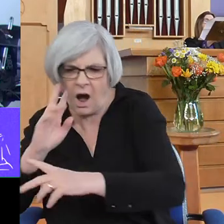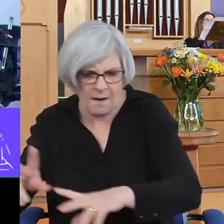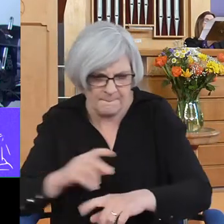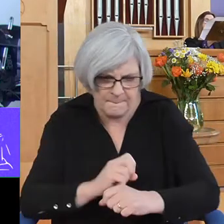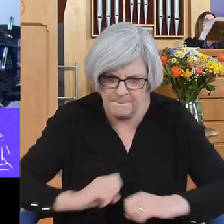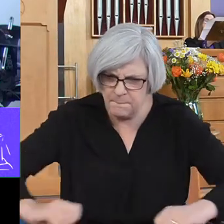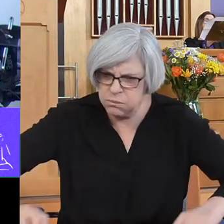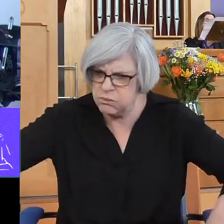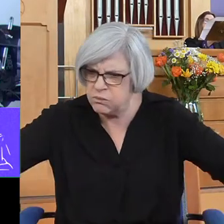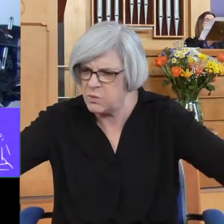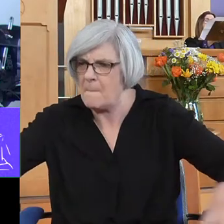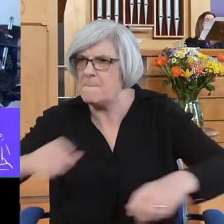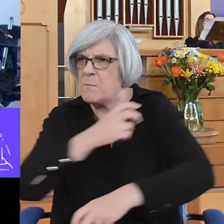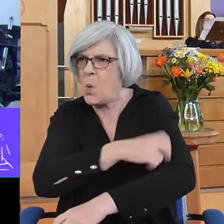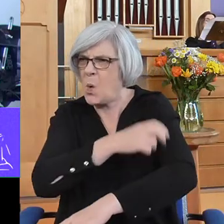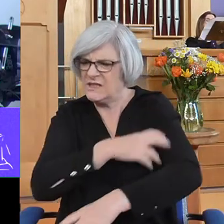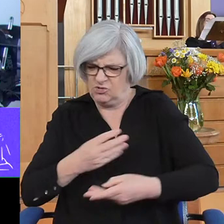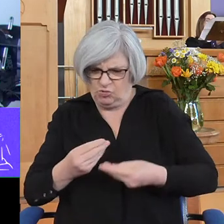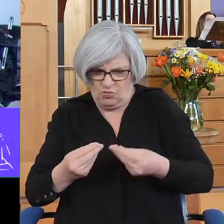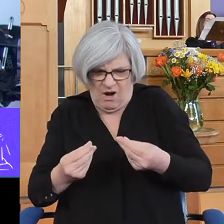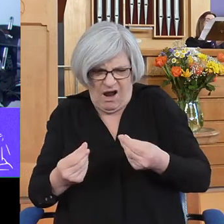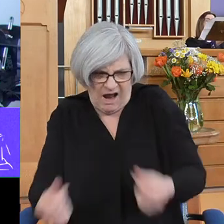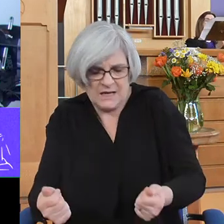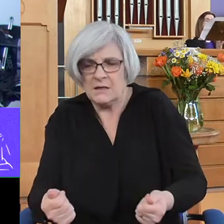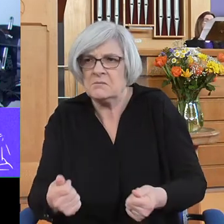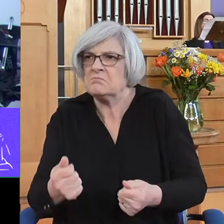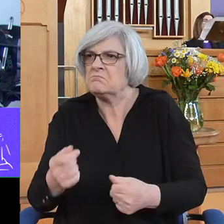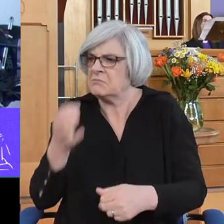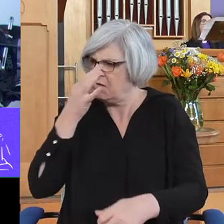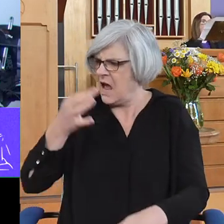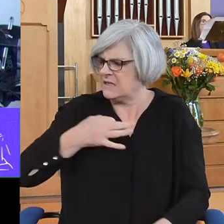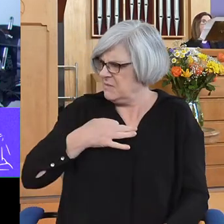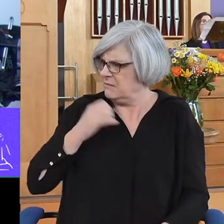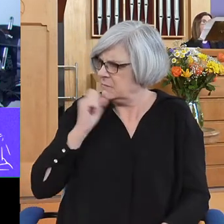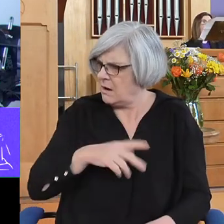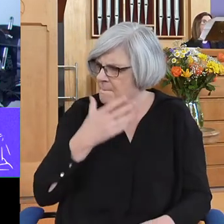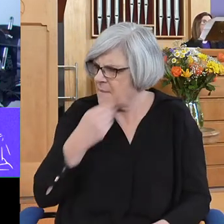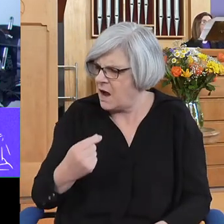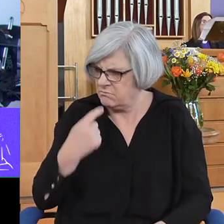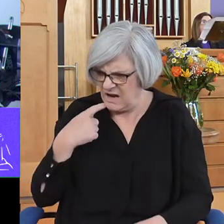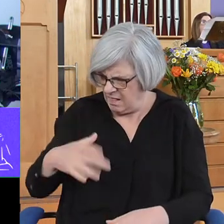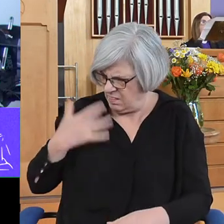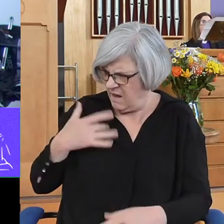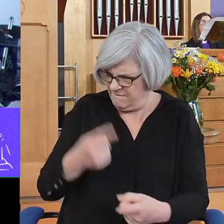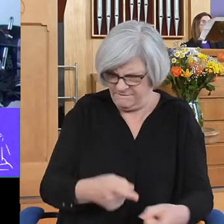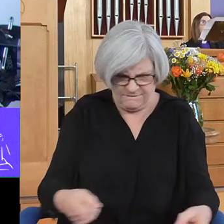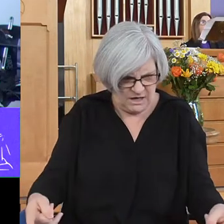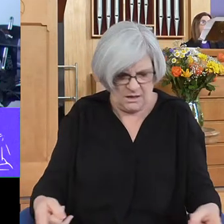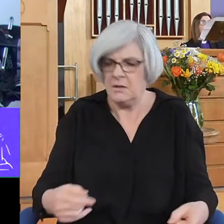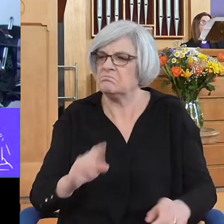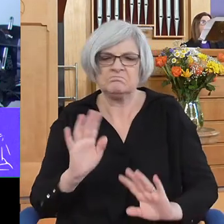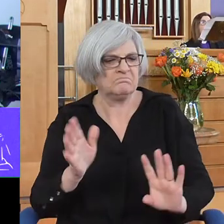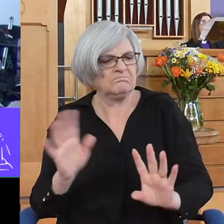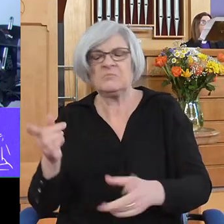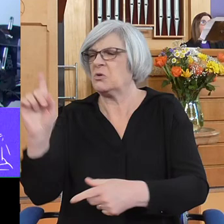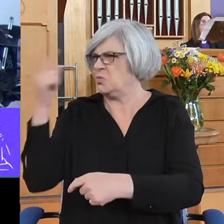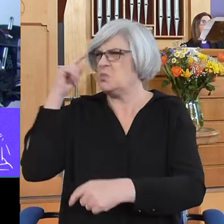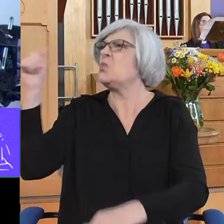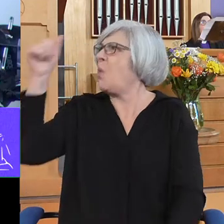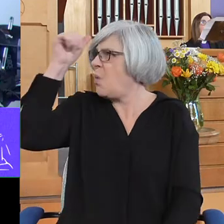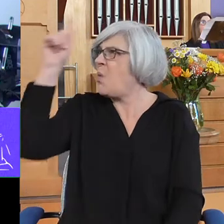bones that were very dry. He asked me, Son of man, can these bones live? I said, Sovereign Lord, you alone